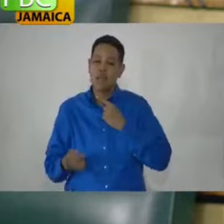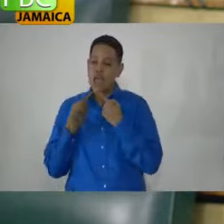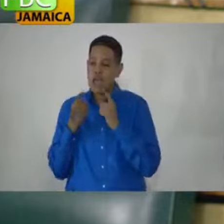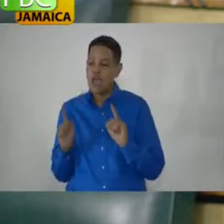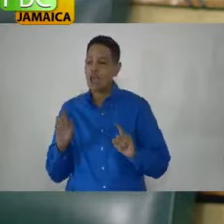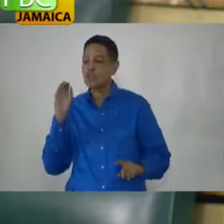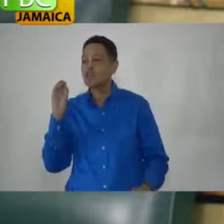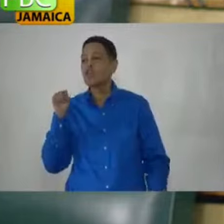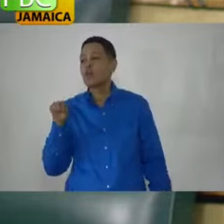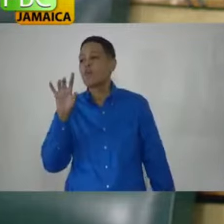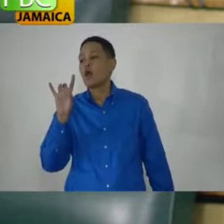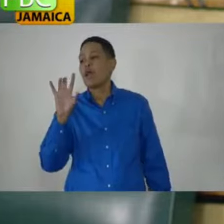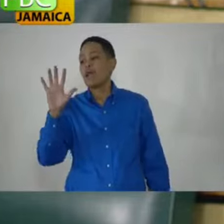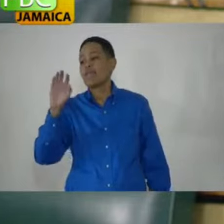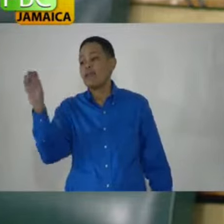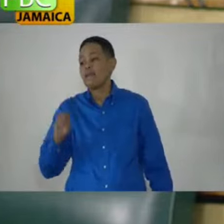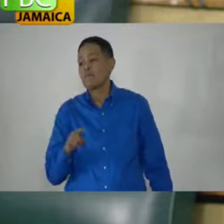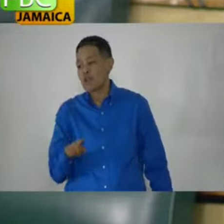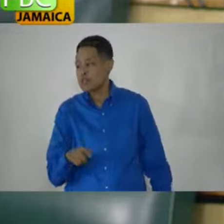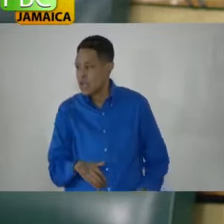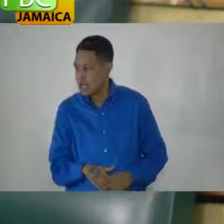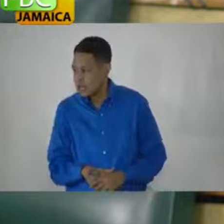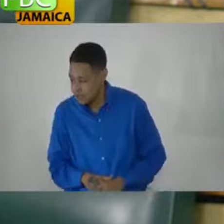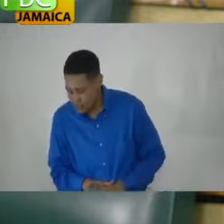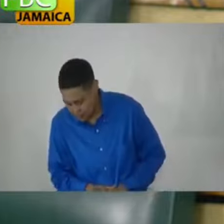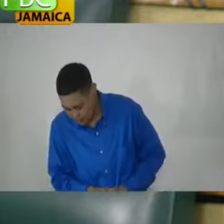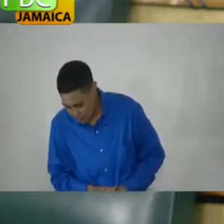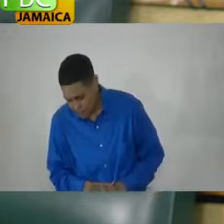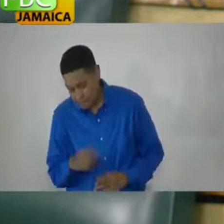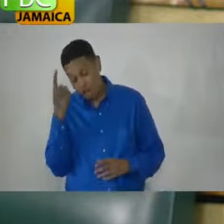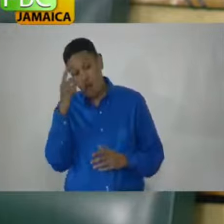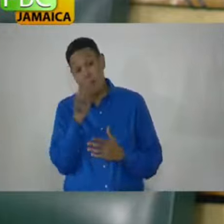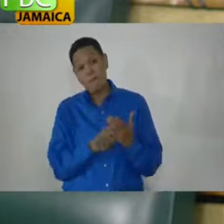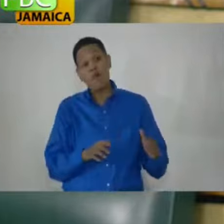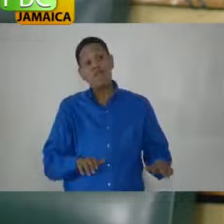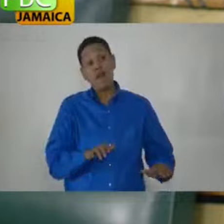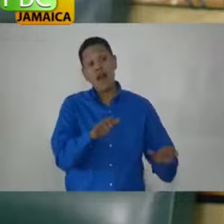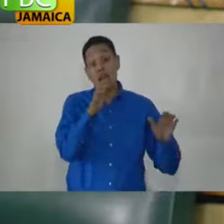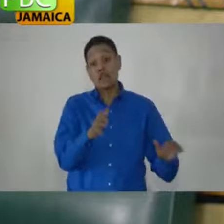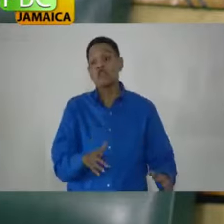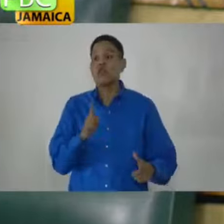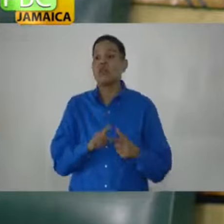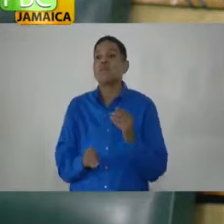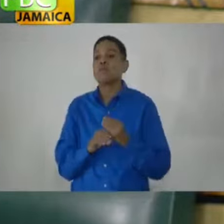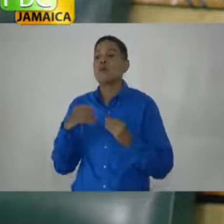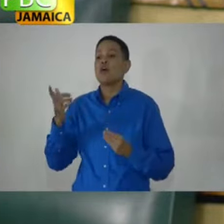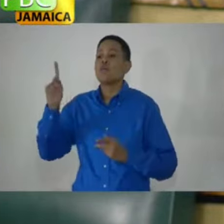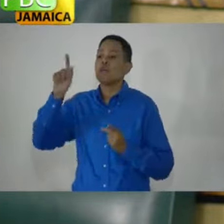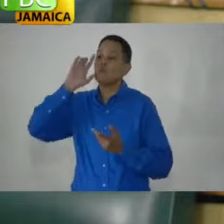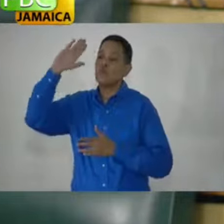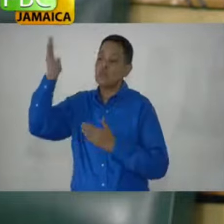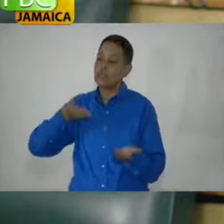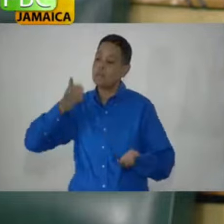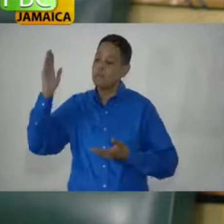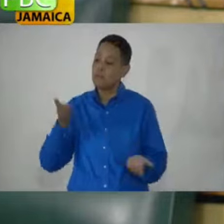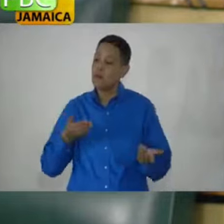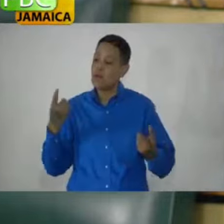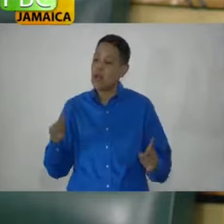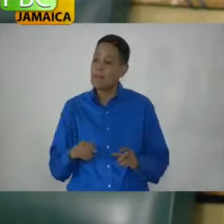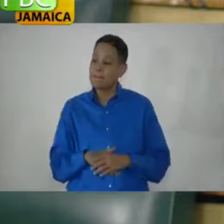to 0.85% for both manufacturers and importers.